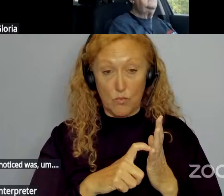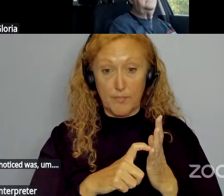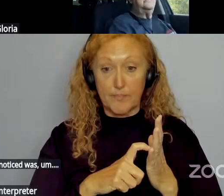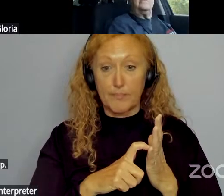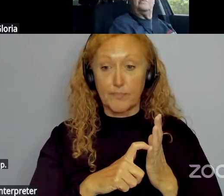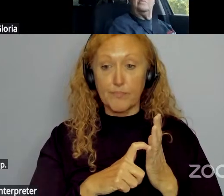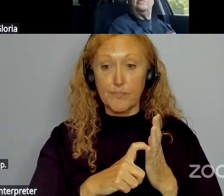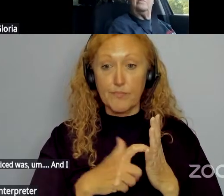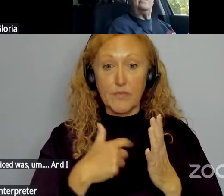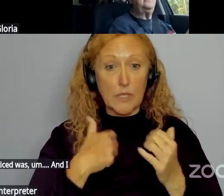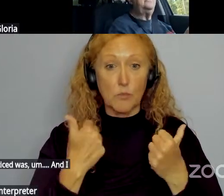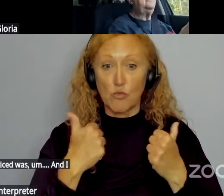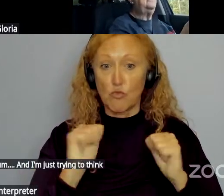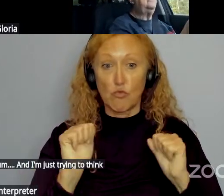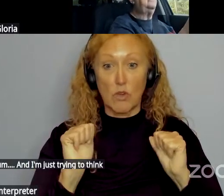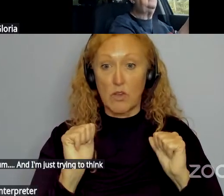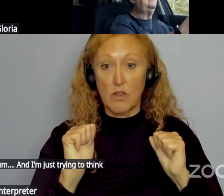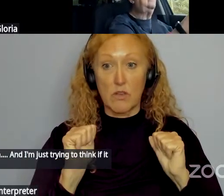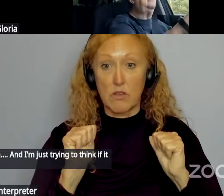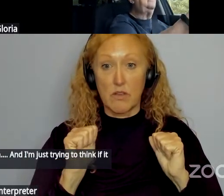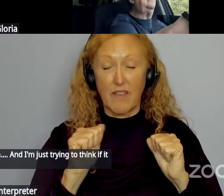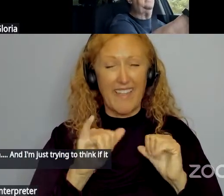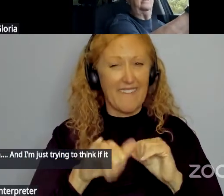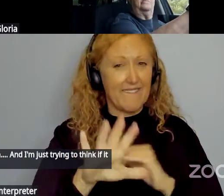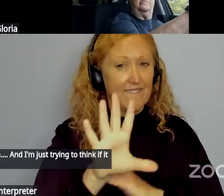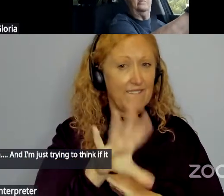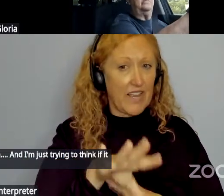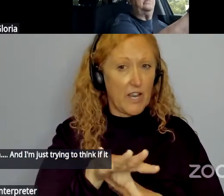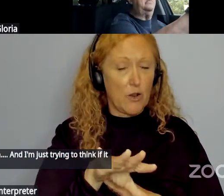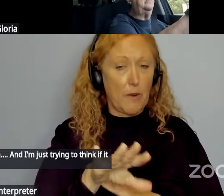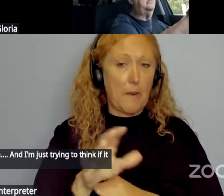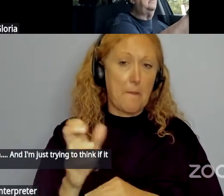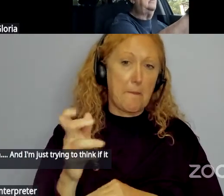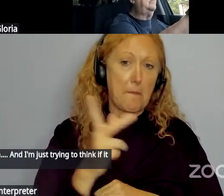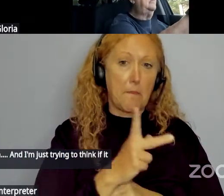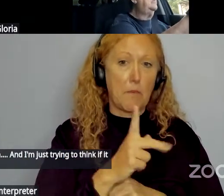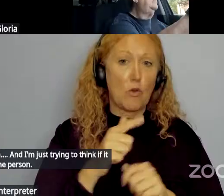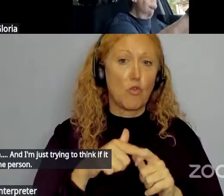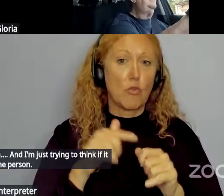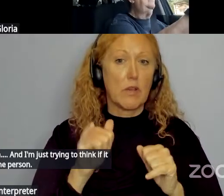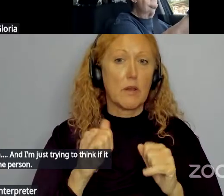and I'm just trying to think if it was the video, they said get back to the person.